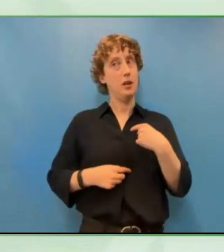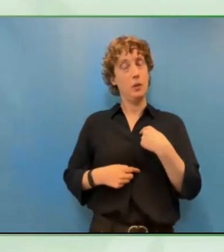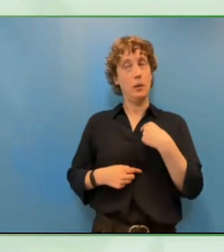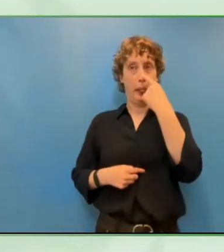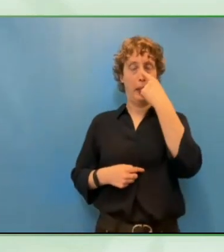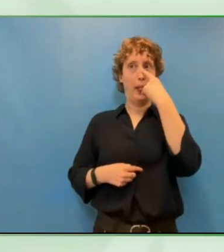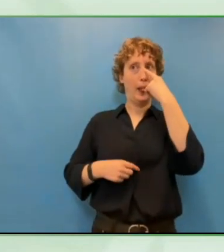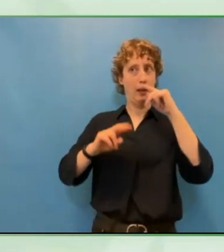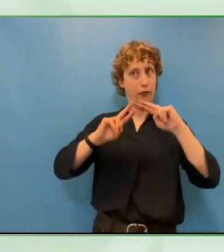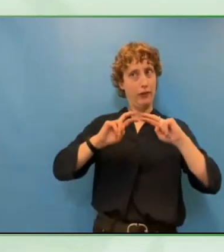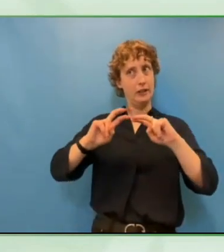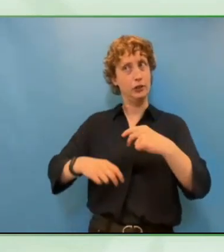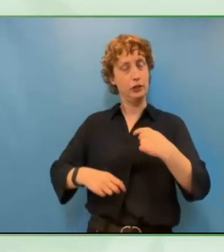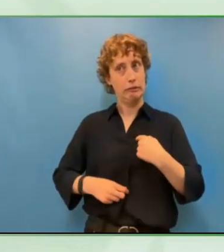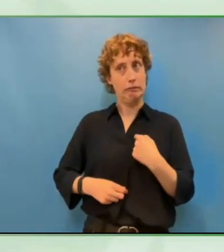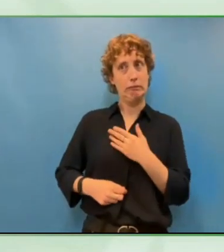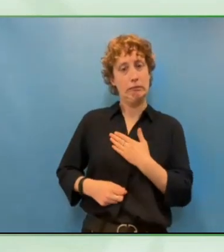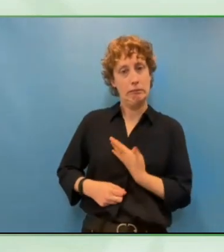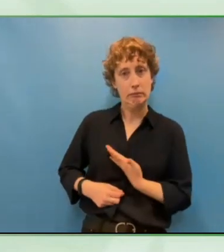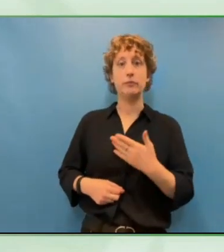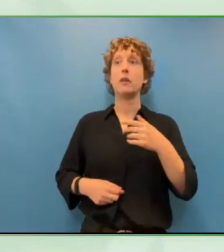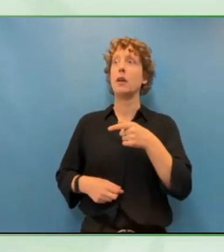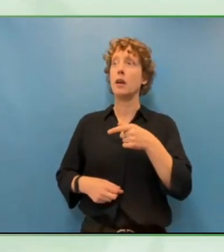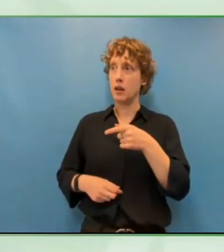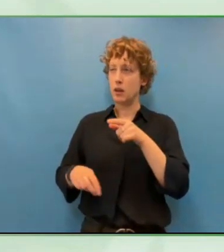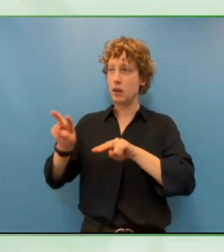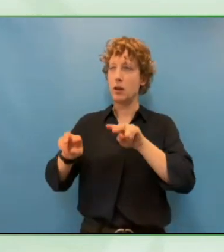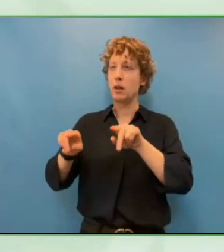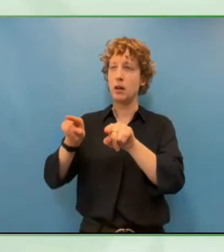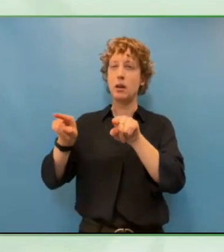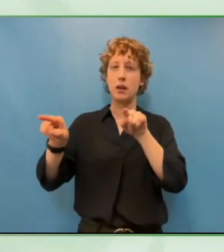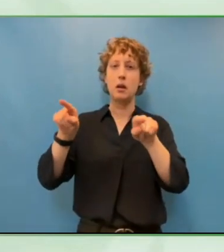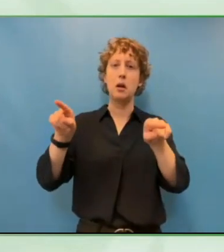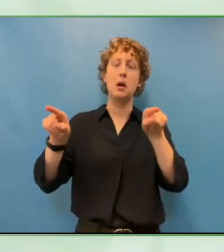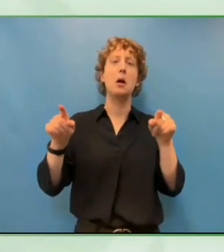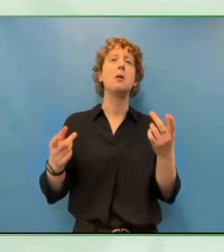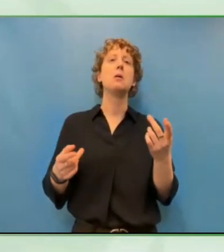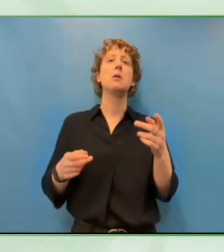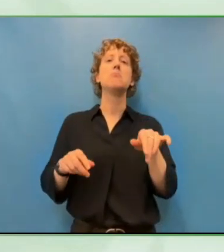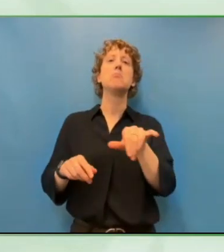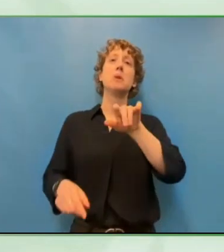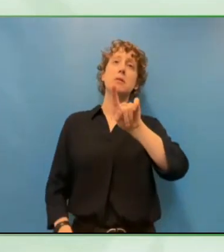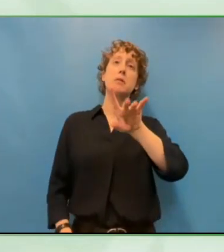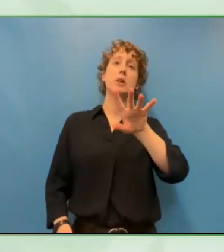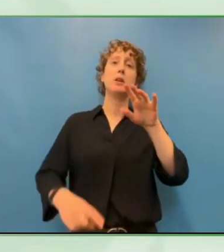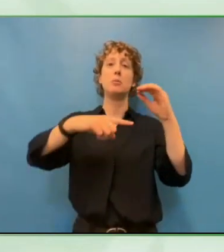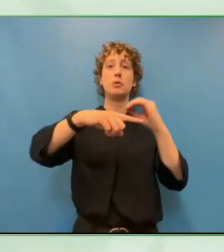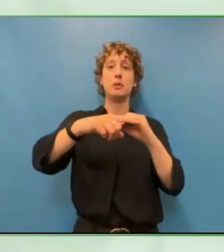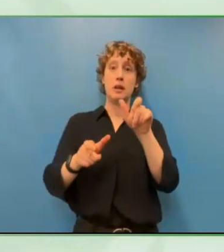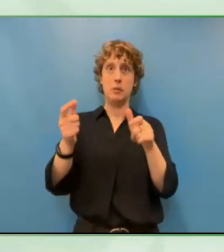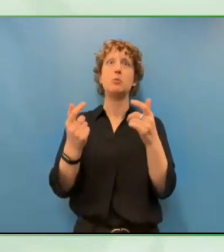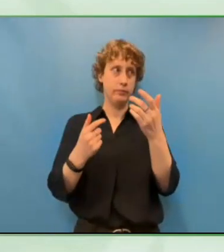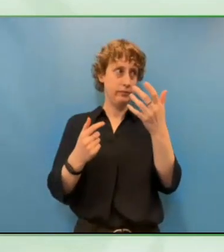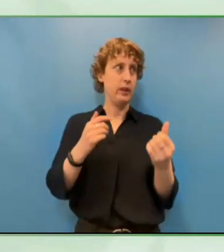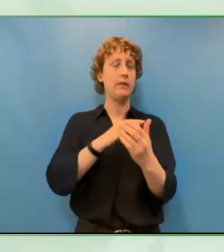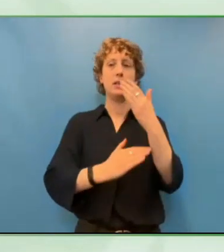we found out that everybody talks about 15% of persons with disabilities. But if you look into the numbers,